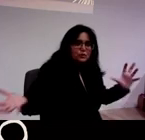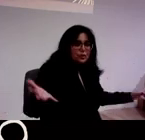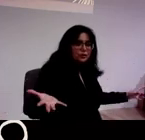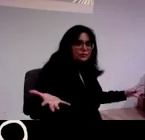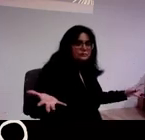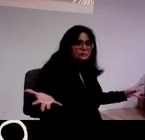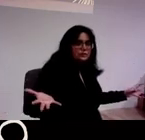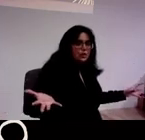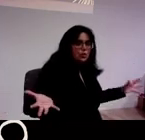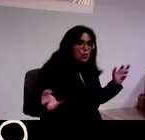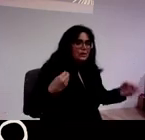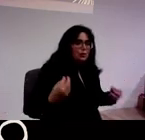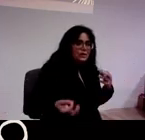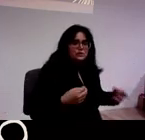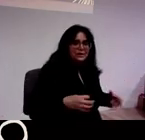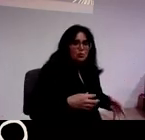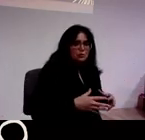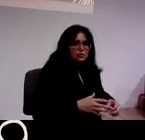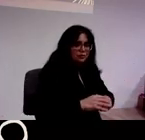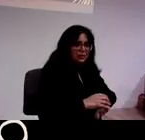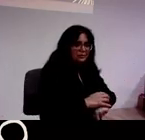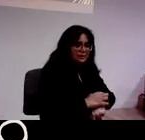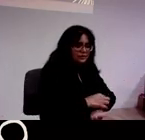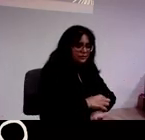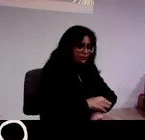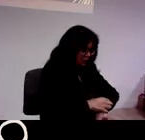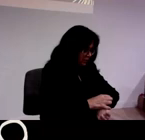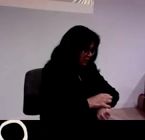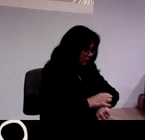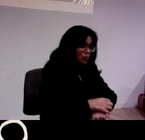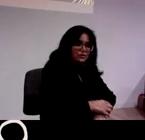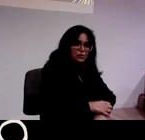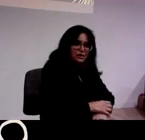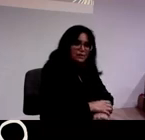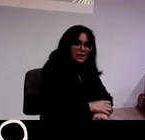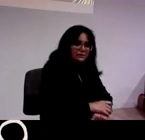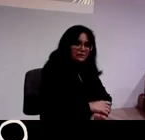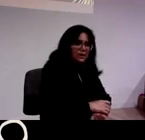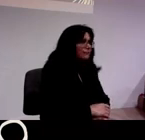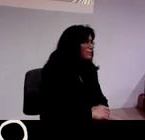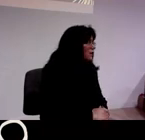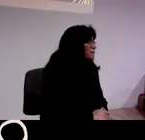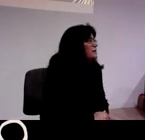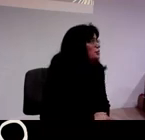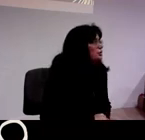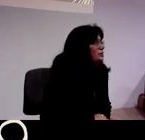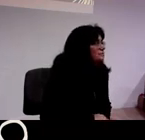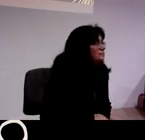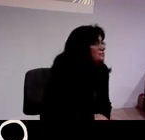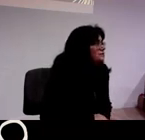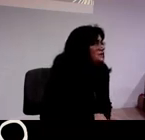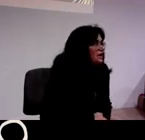All right, so what are we doing at Wollotuka about this? Well, we're talking about a